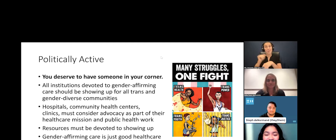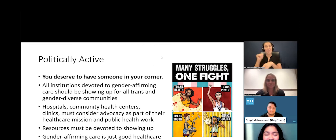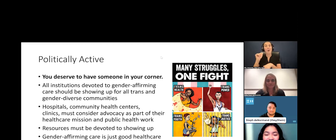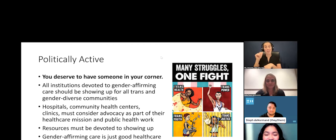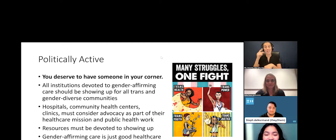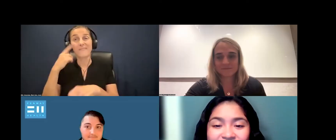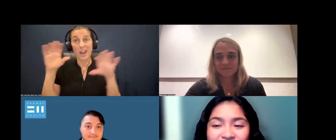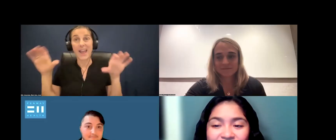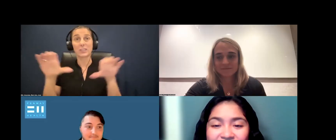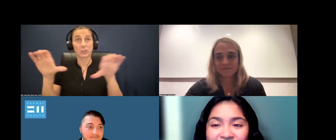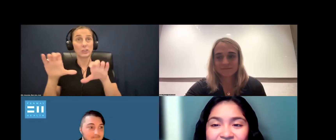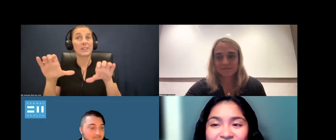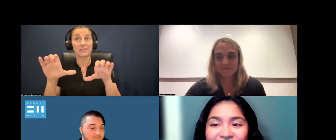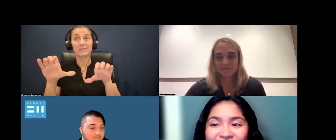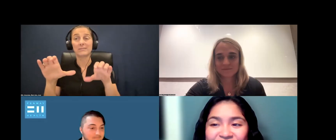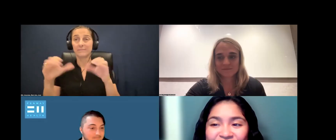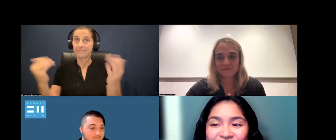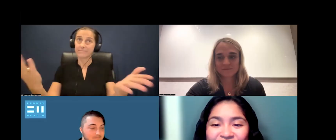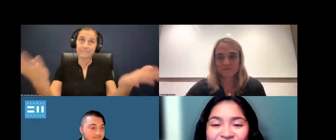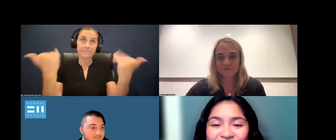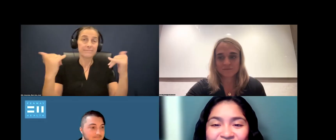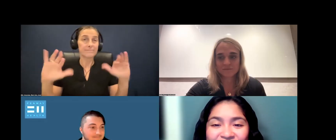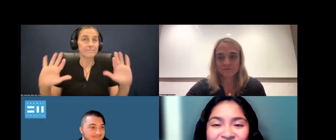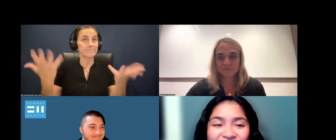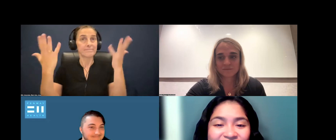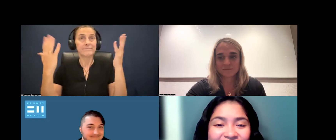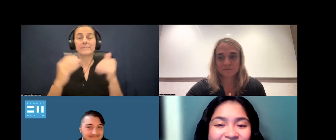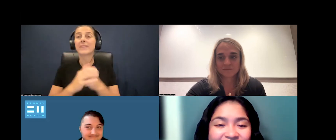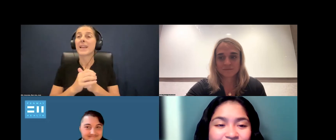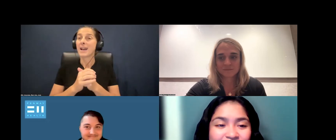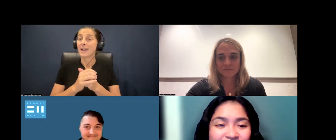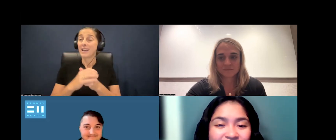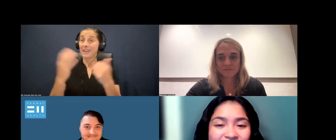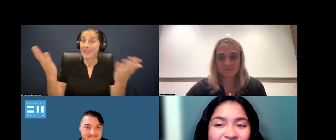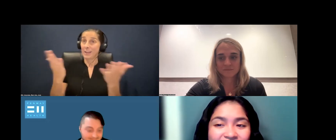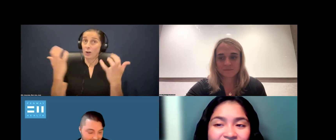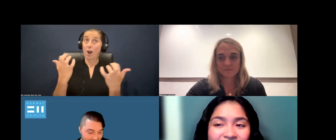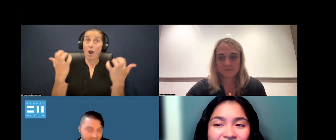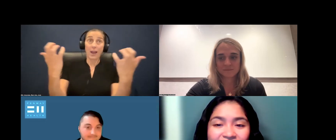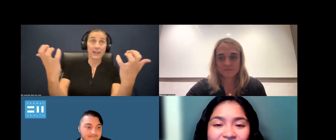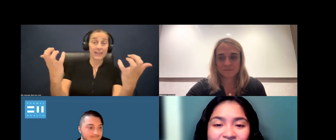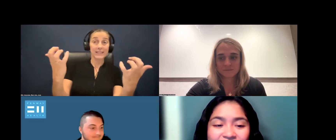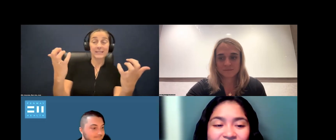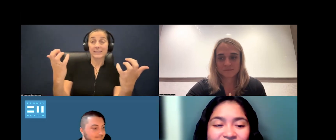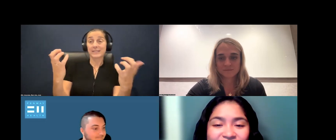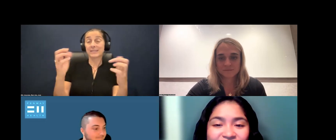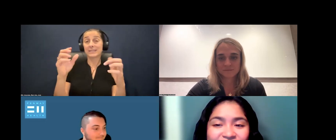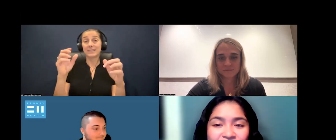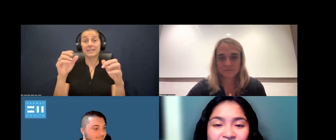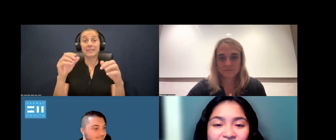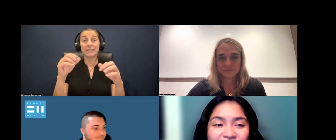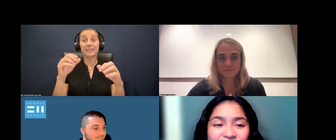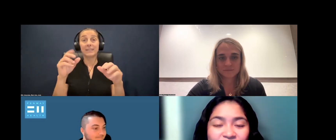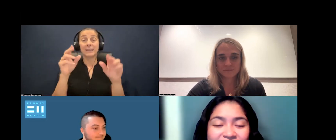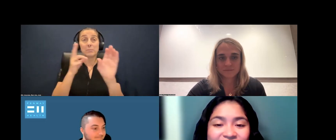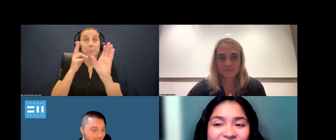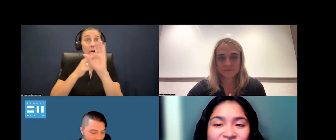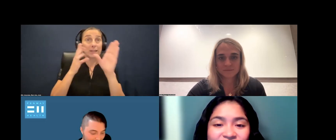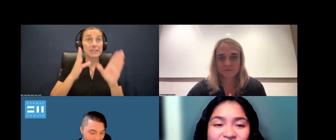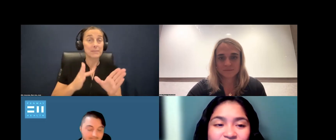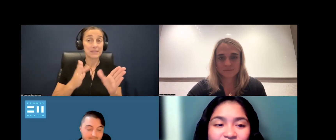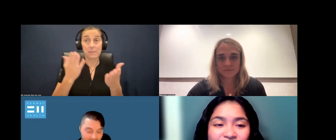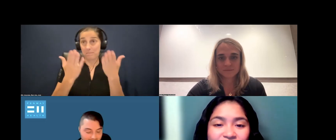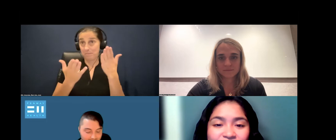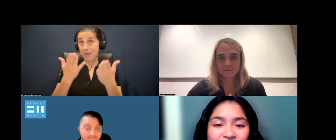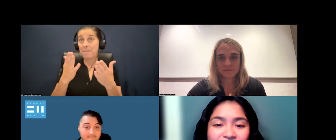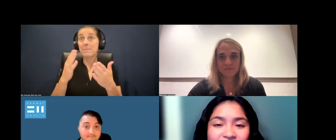action. I'm not sure who in our audience might be additionally, part of